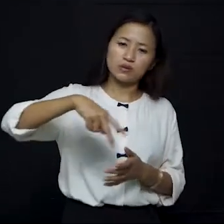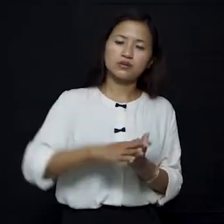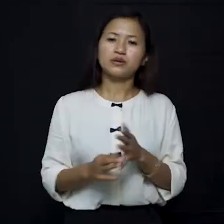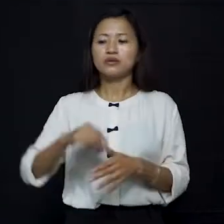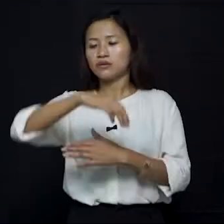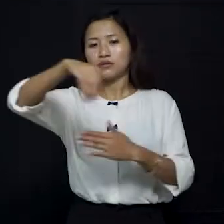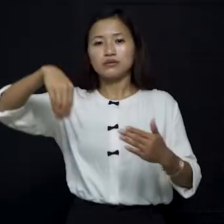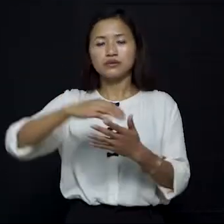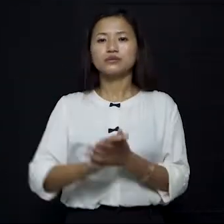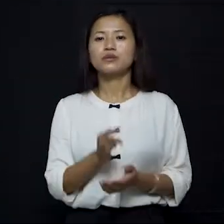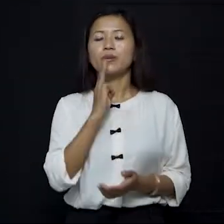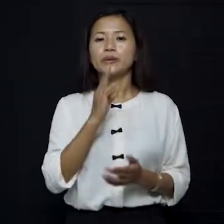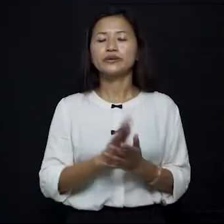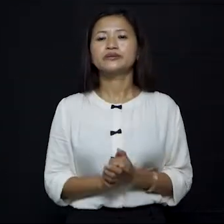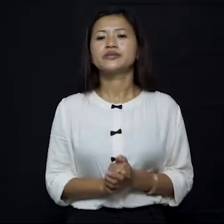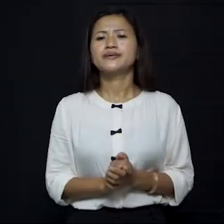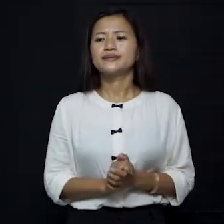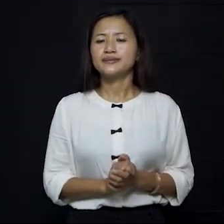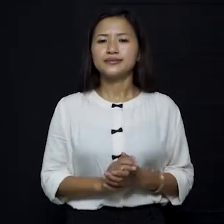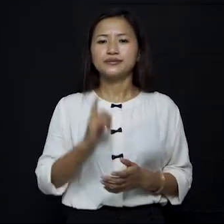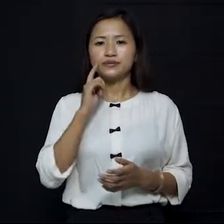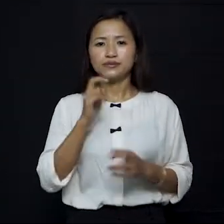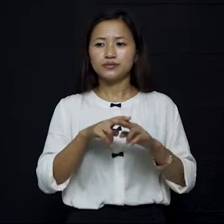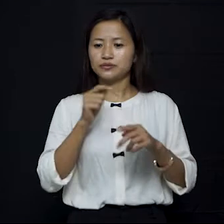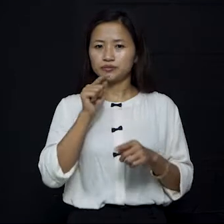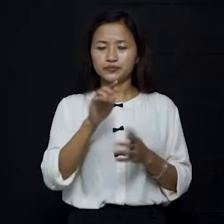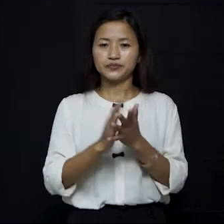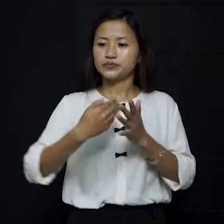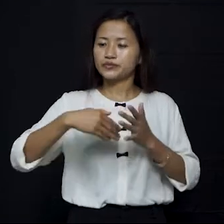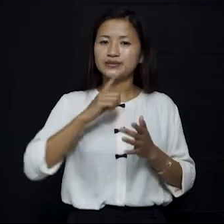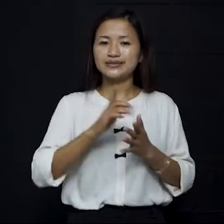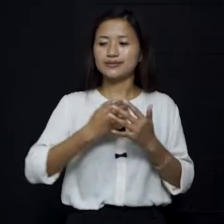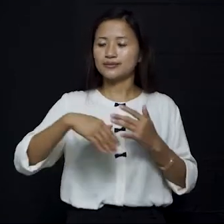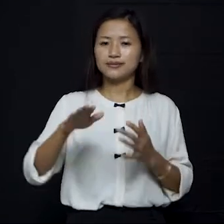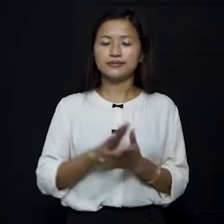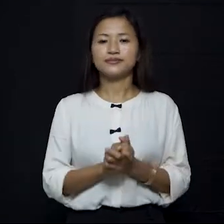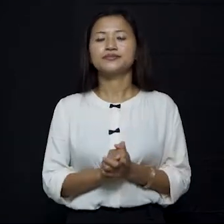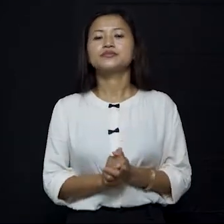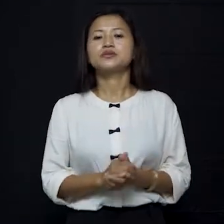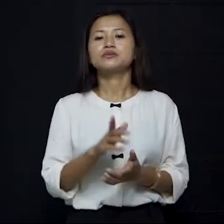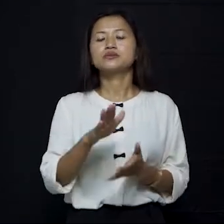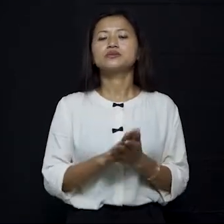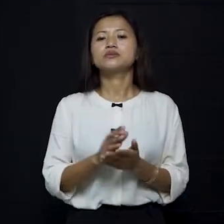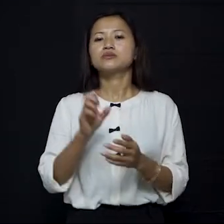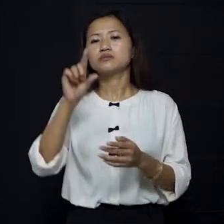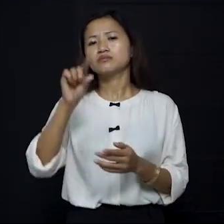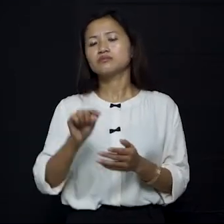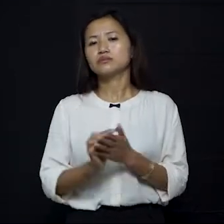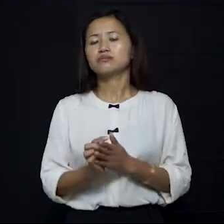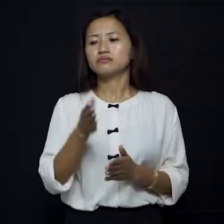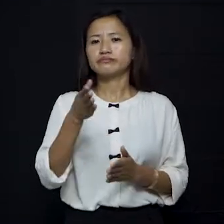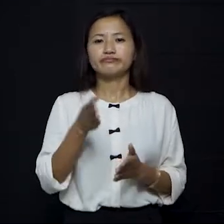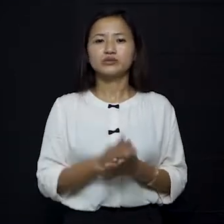so I went to the river every day. If you say that, it shows that you don't do that action anymore.